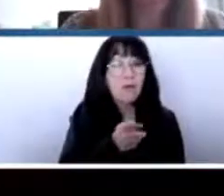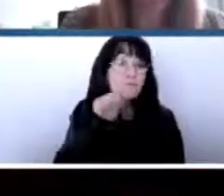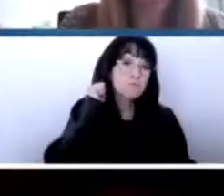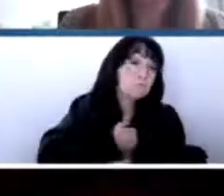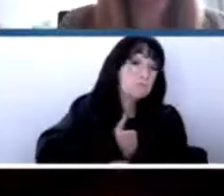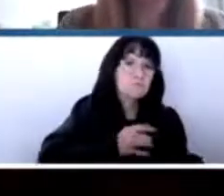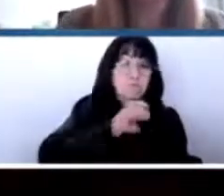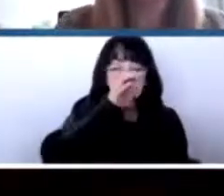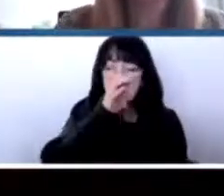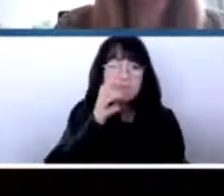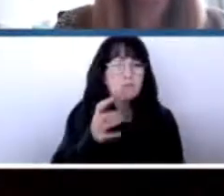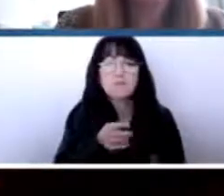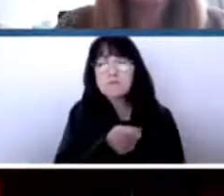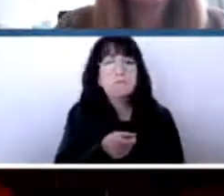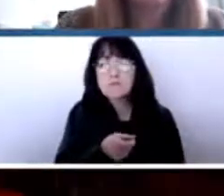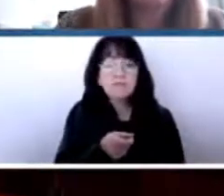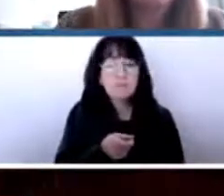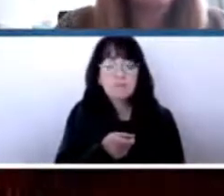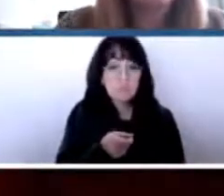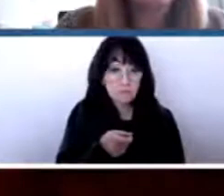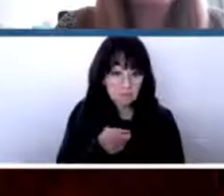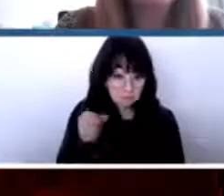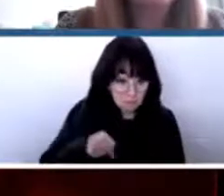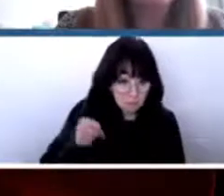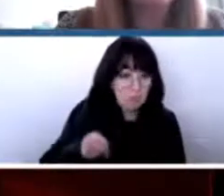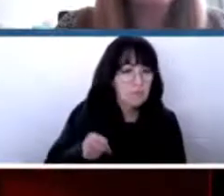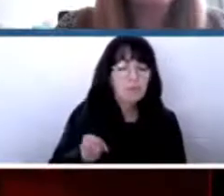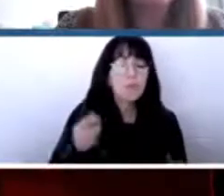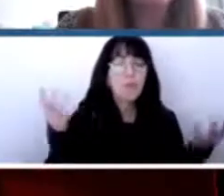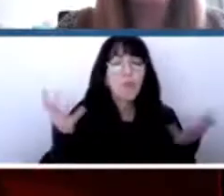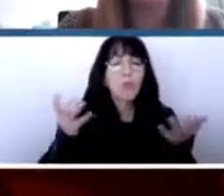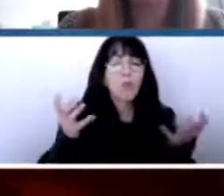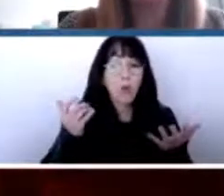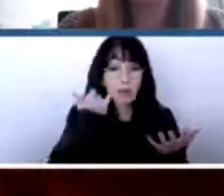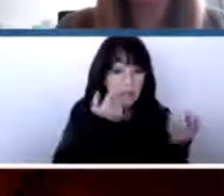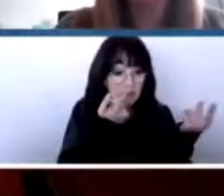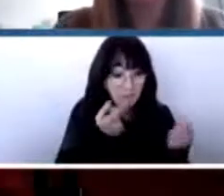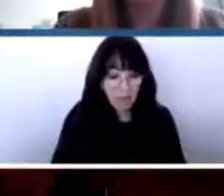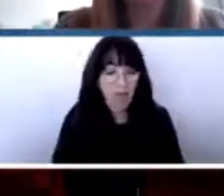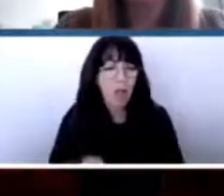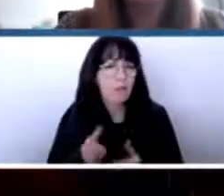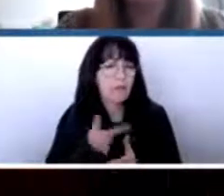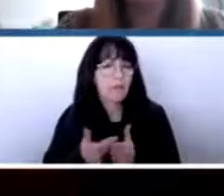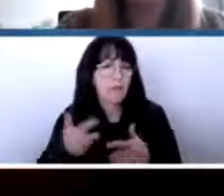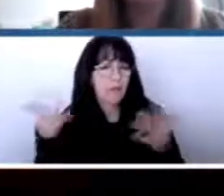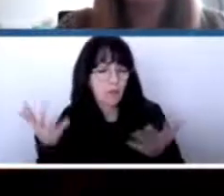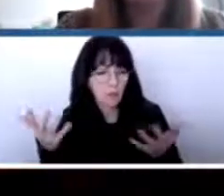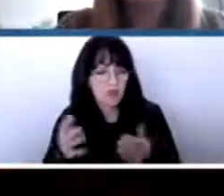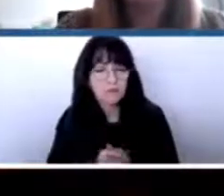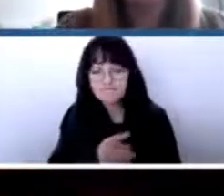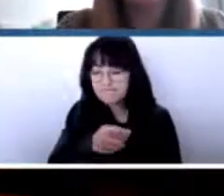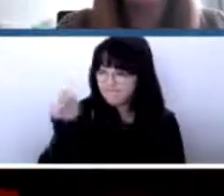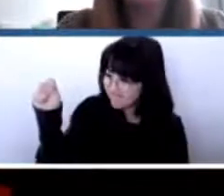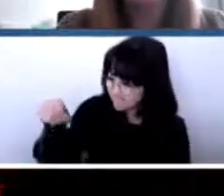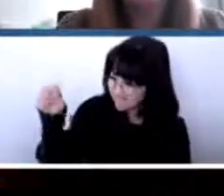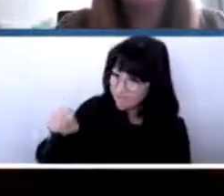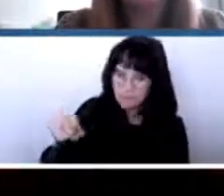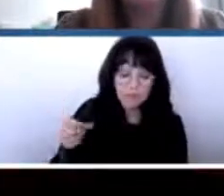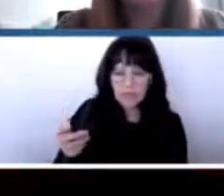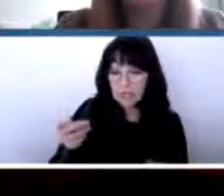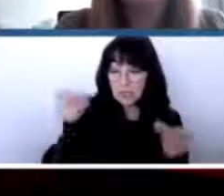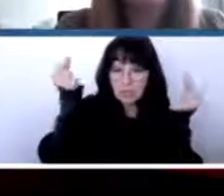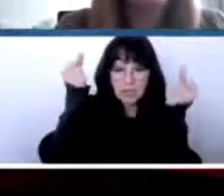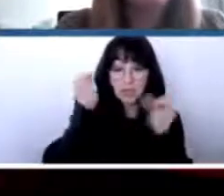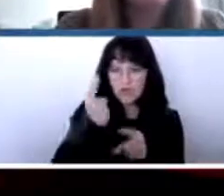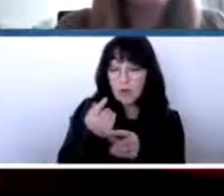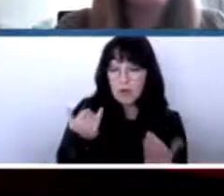some of the thoughts that came from the hospital call this morning. But what I would say is immediately what the hospitals